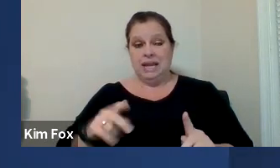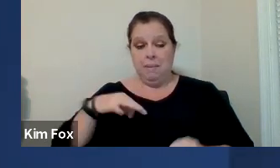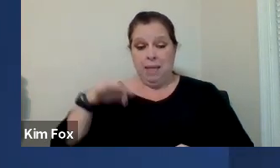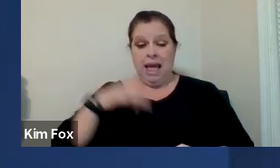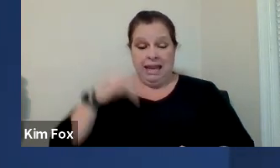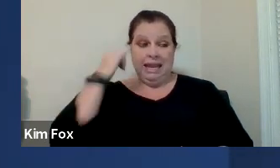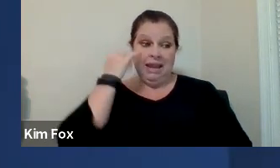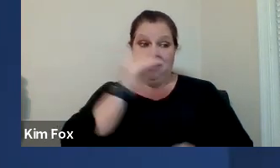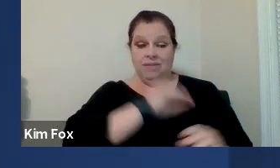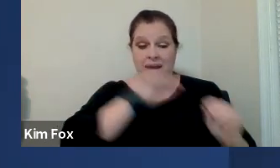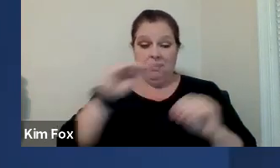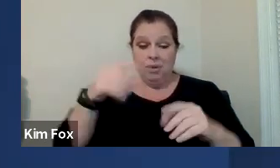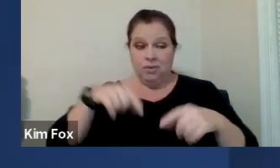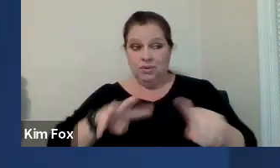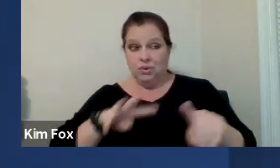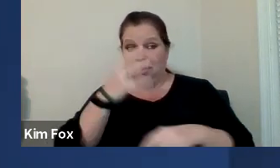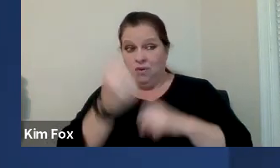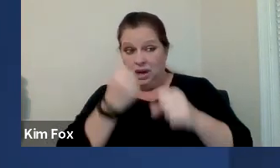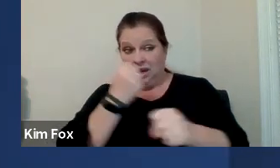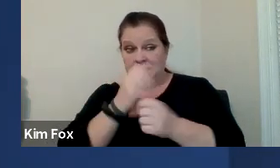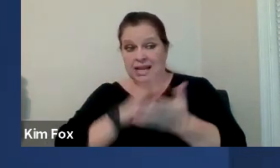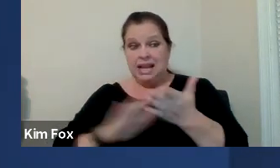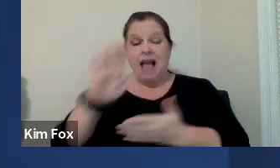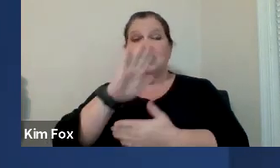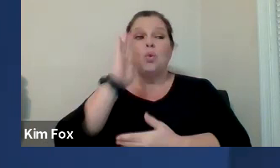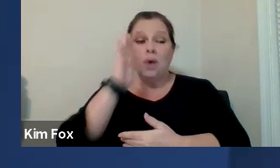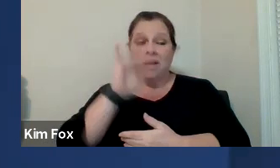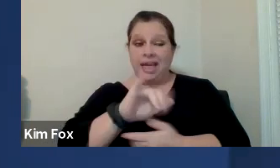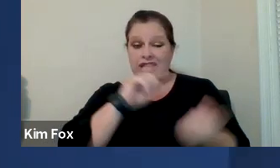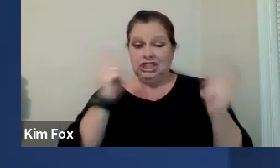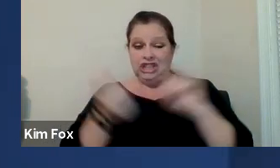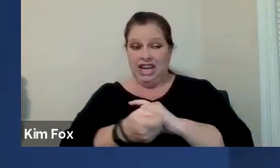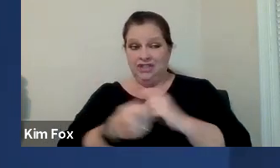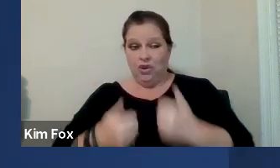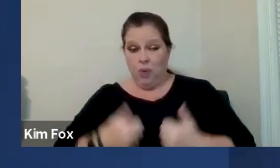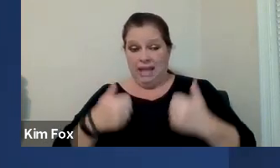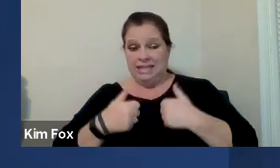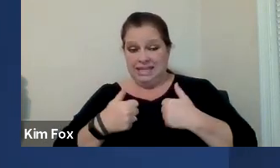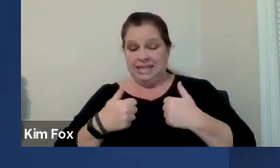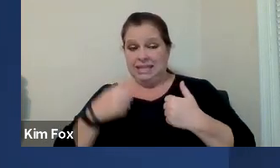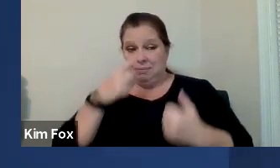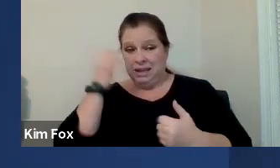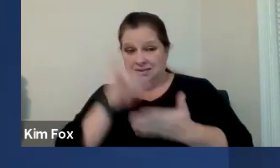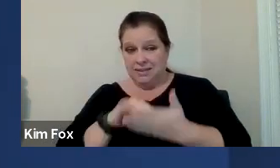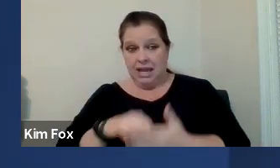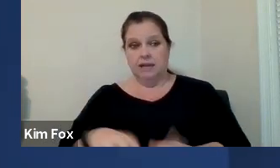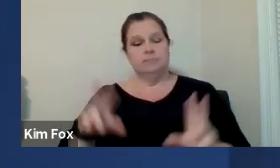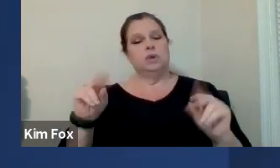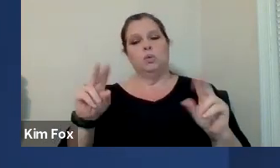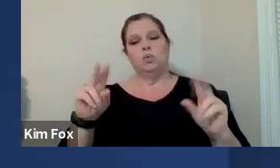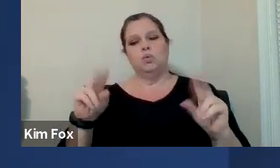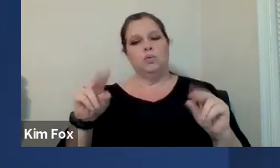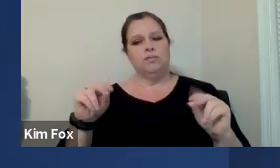moves during her 4 years at college, will her residency status change as a result? No, it's not.